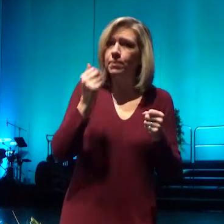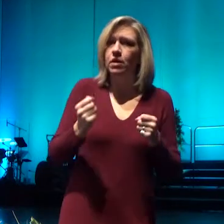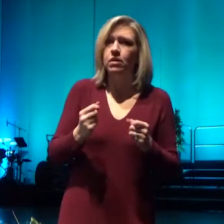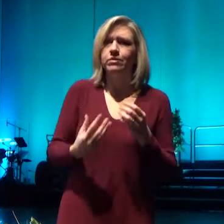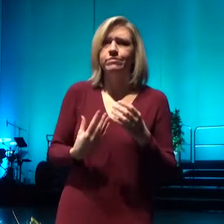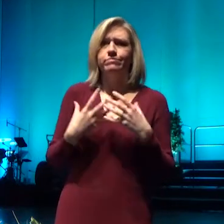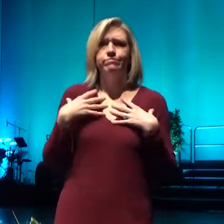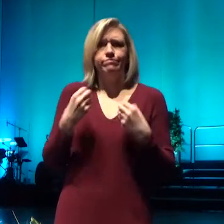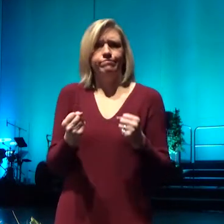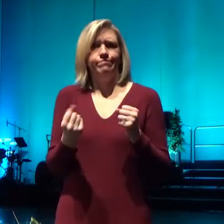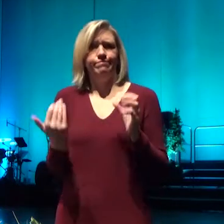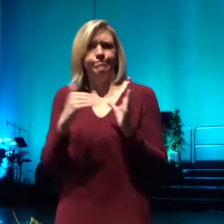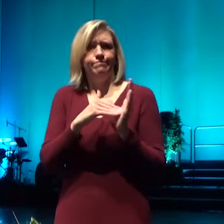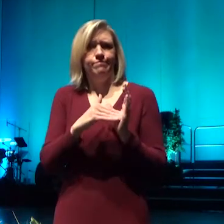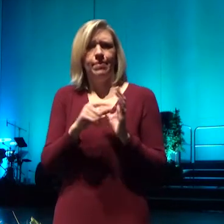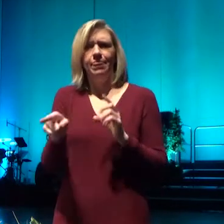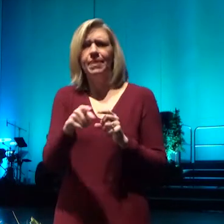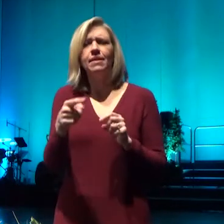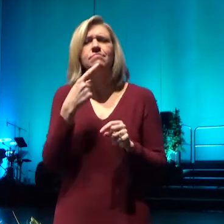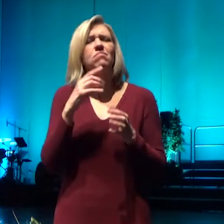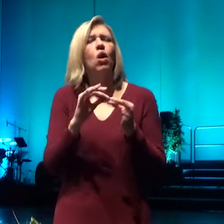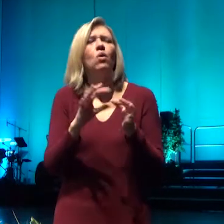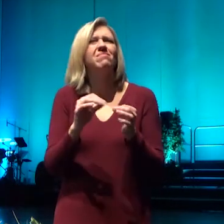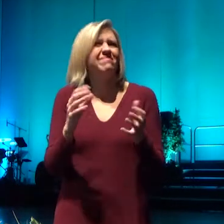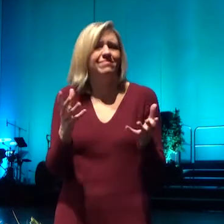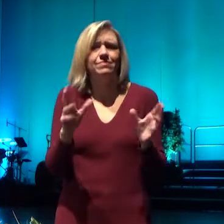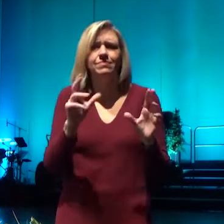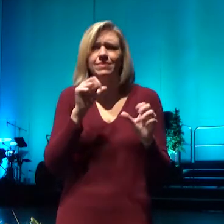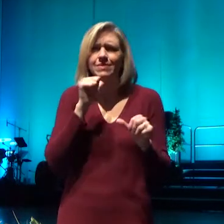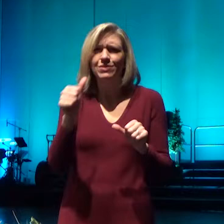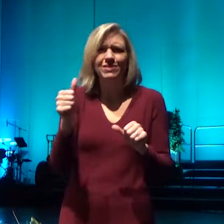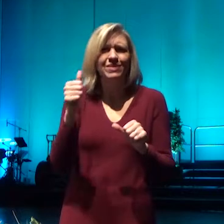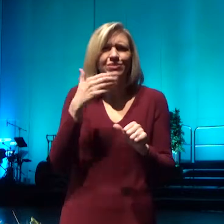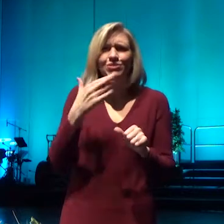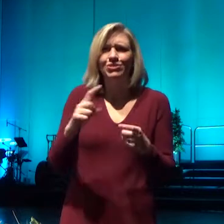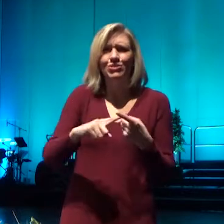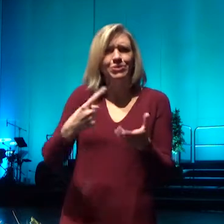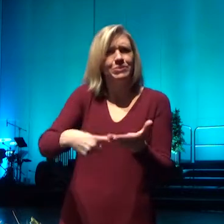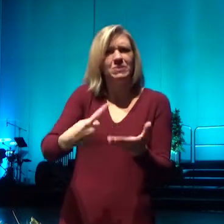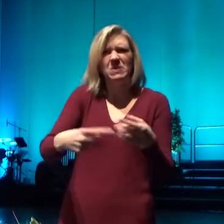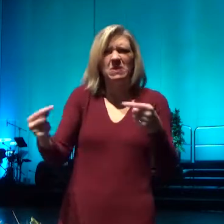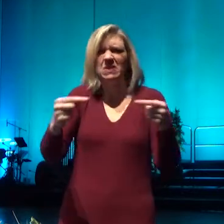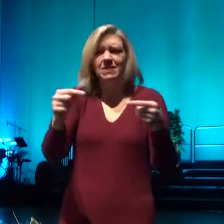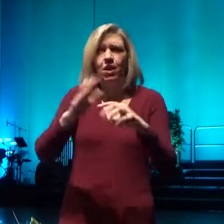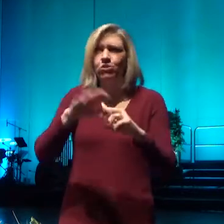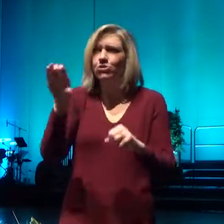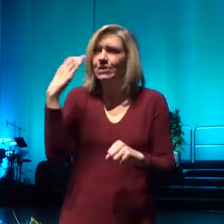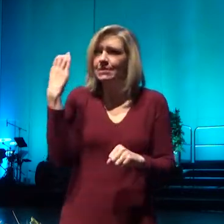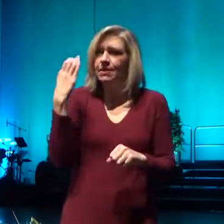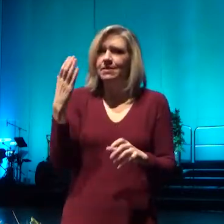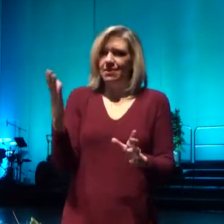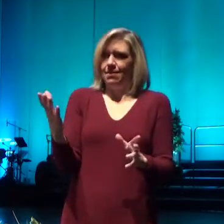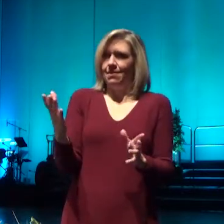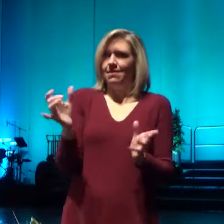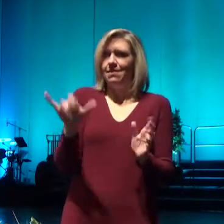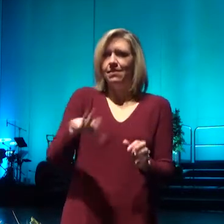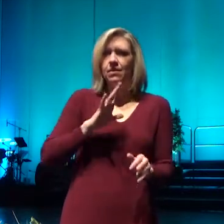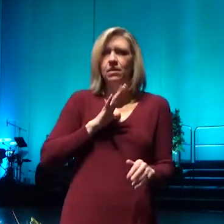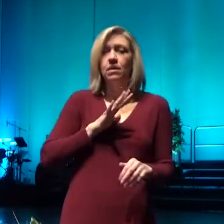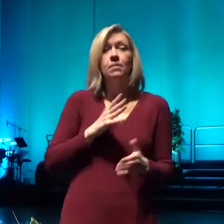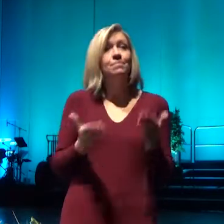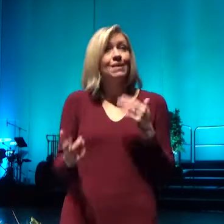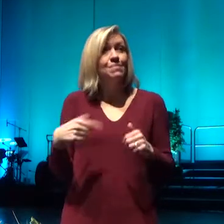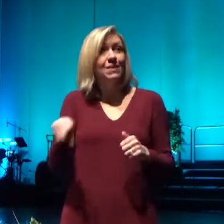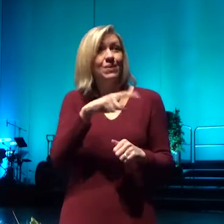they said it was a shame to quarrel upon Christmas Day. And so it was. God love it. So it was. Maybe we all need a torch